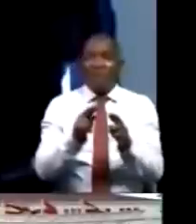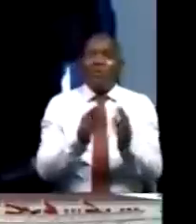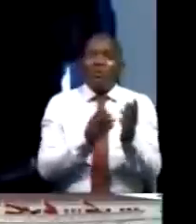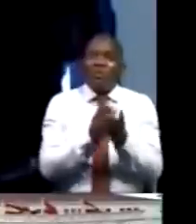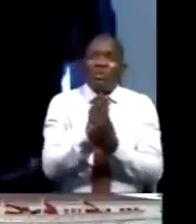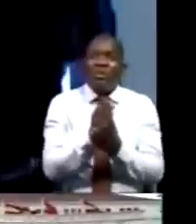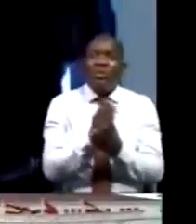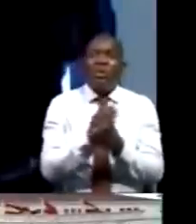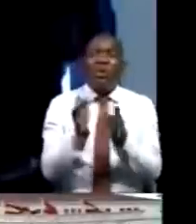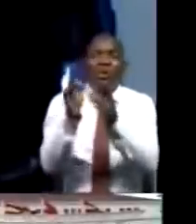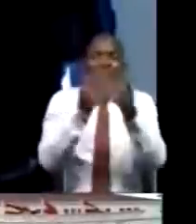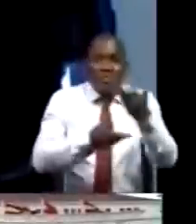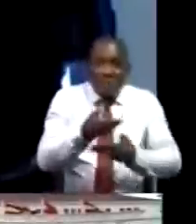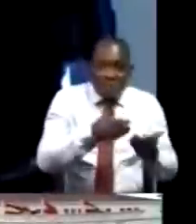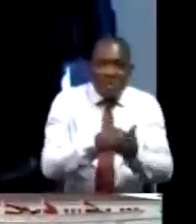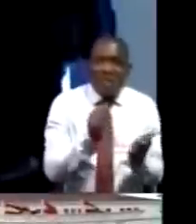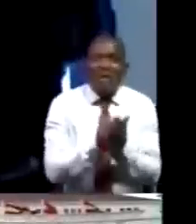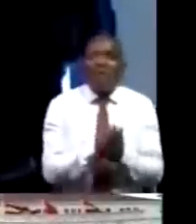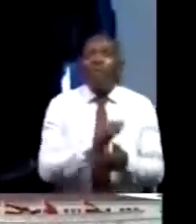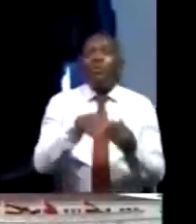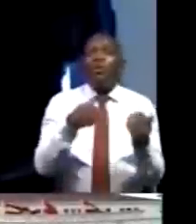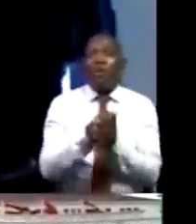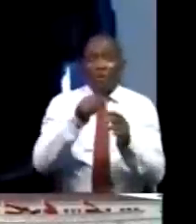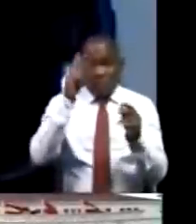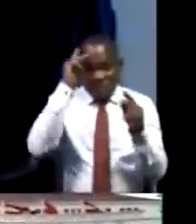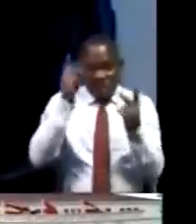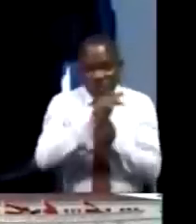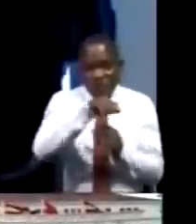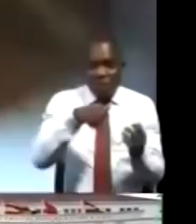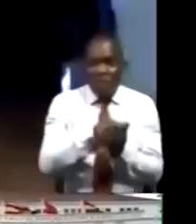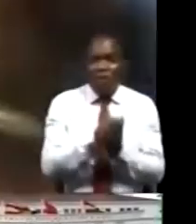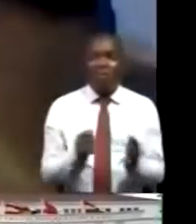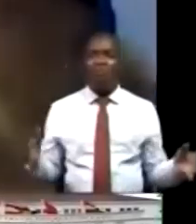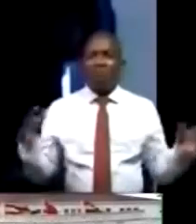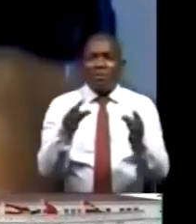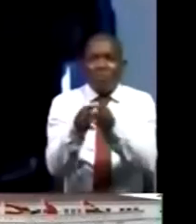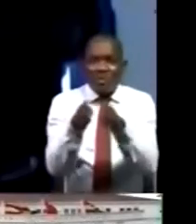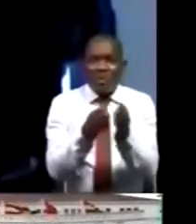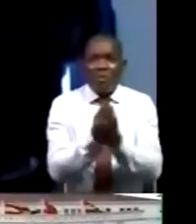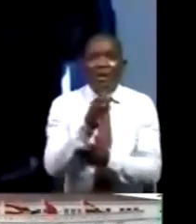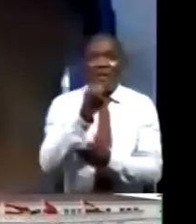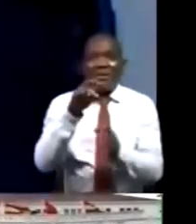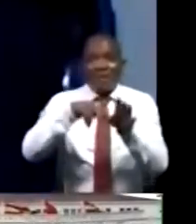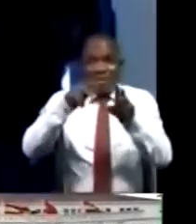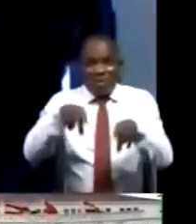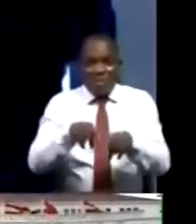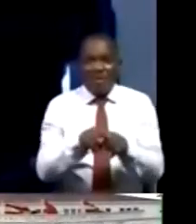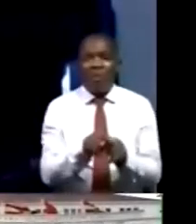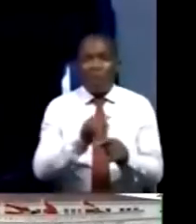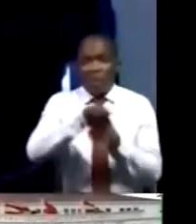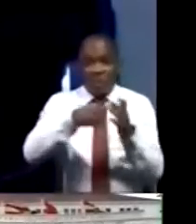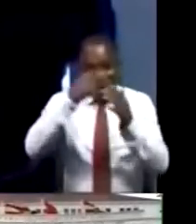process that was available to us that brought all the political parties to a meeting called by the EC chair to